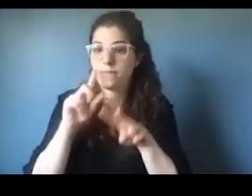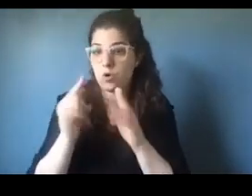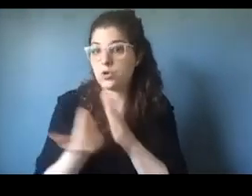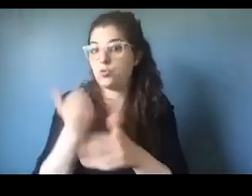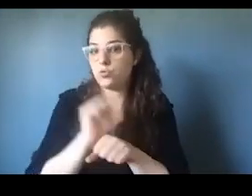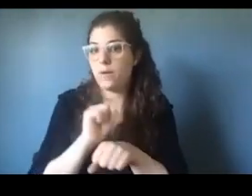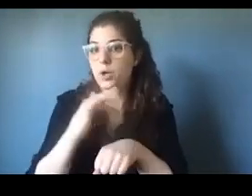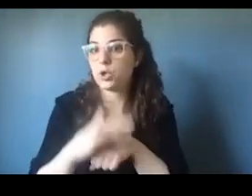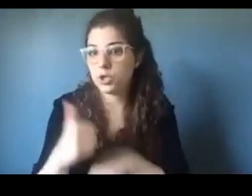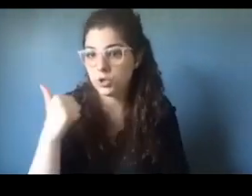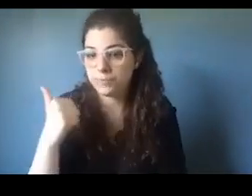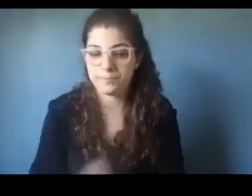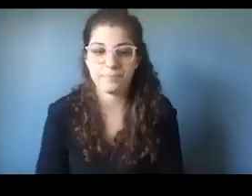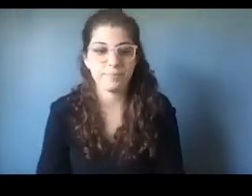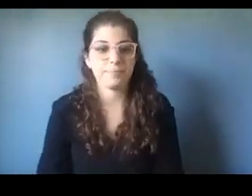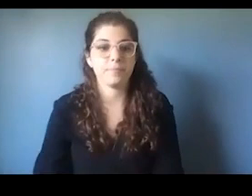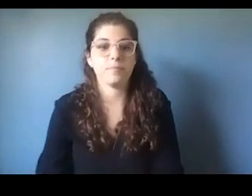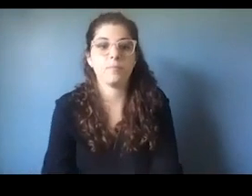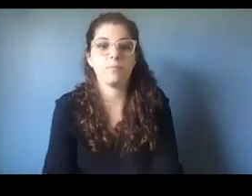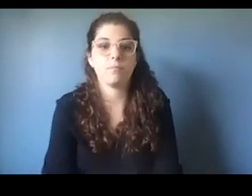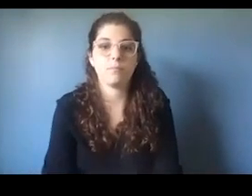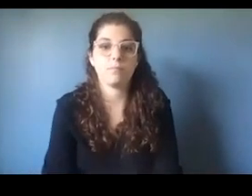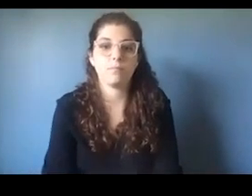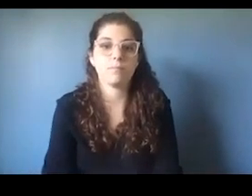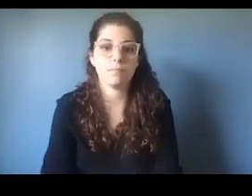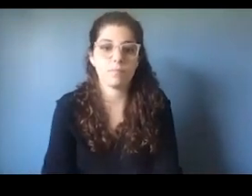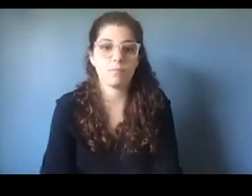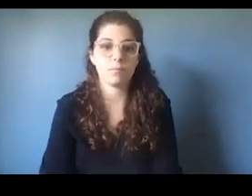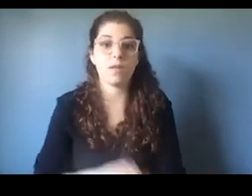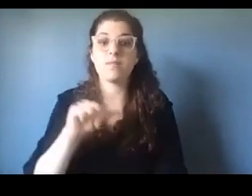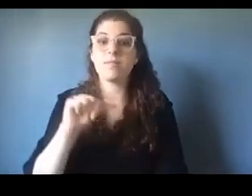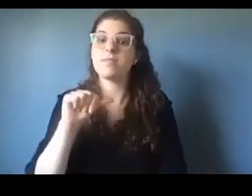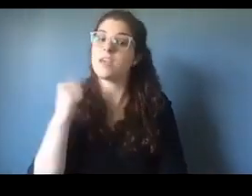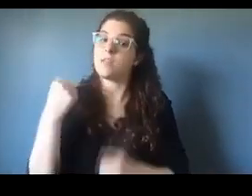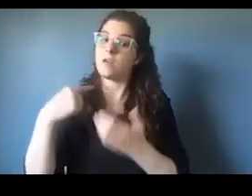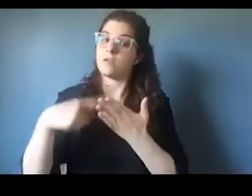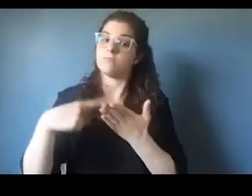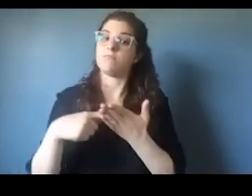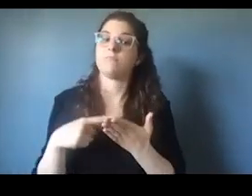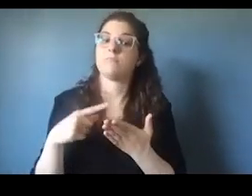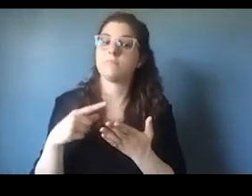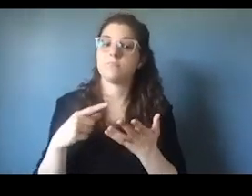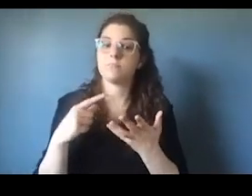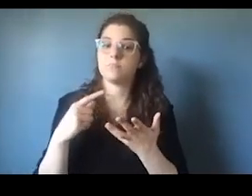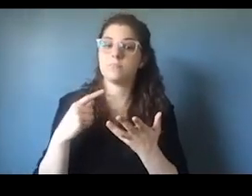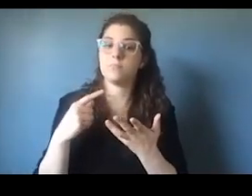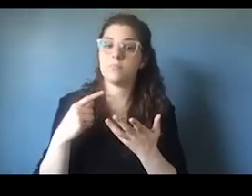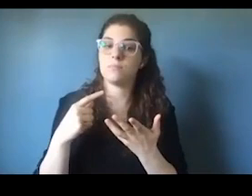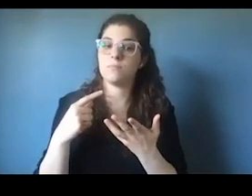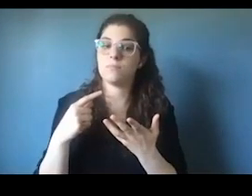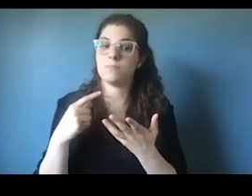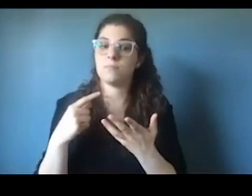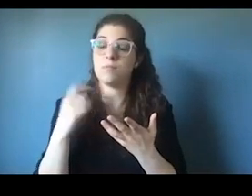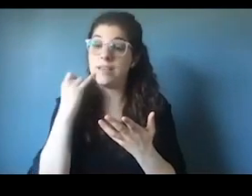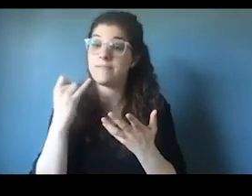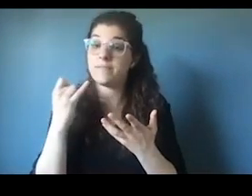earlier. The other big argument here at a macro level is just about whether generous benefits prevent workers from